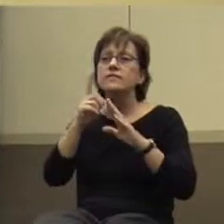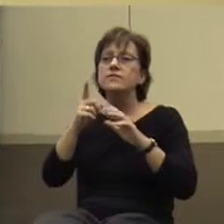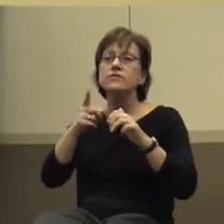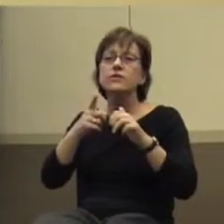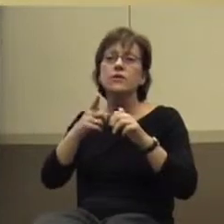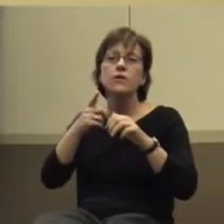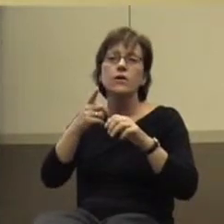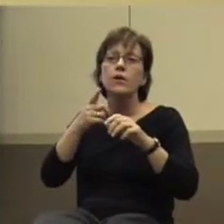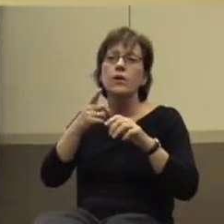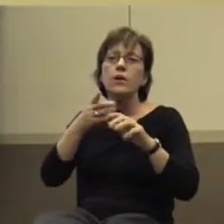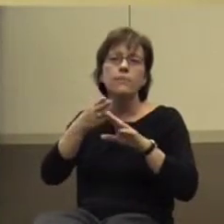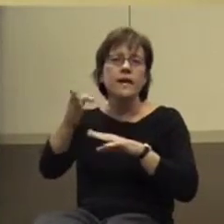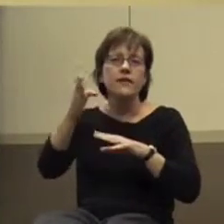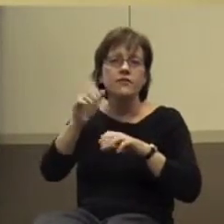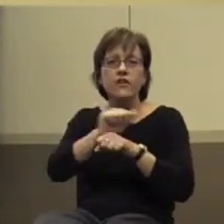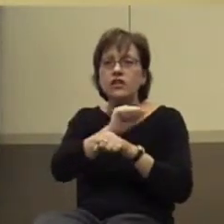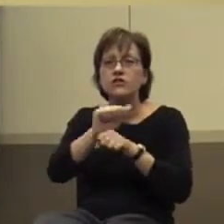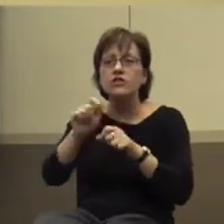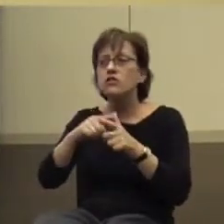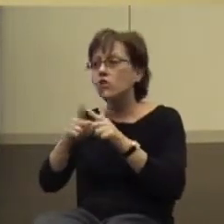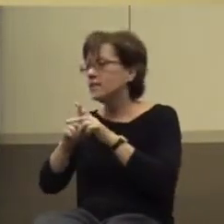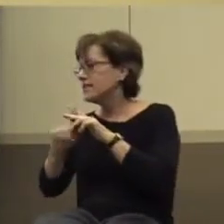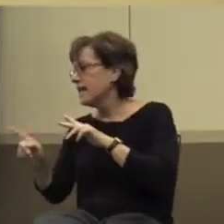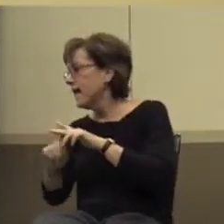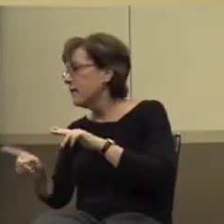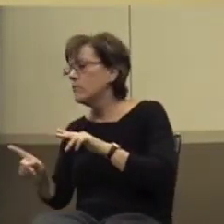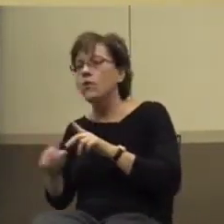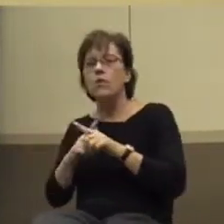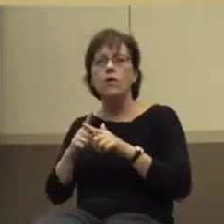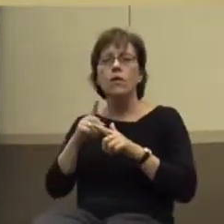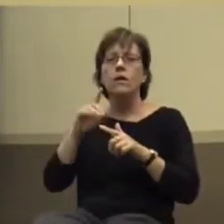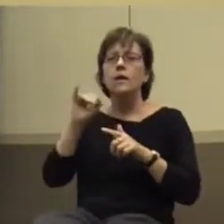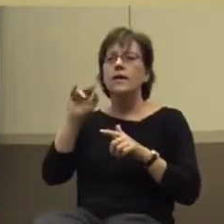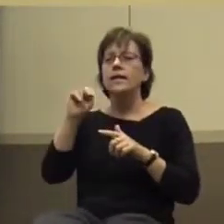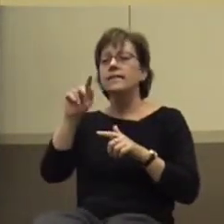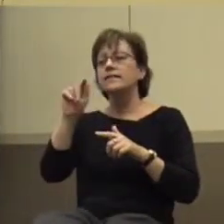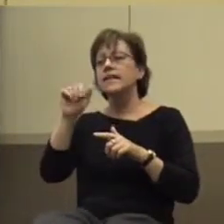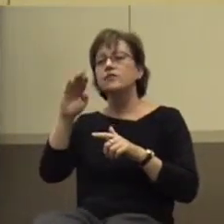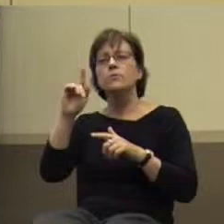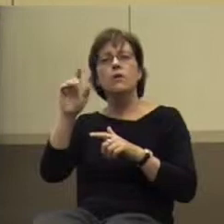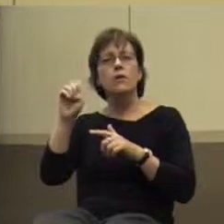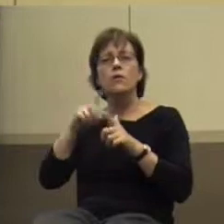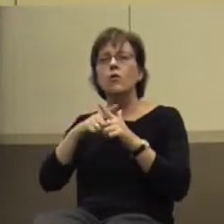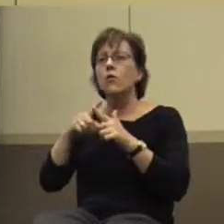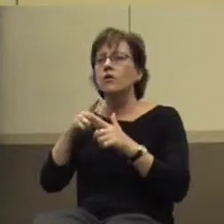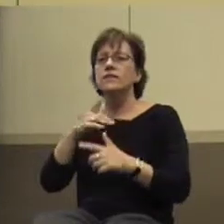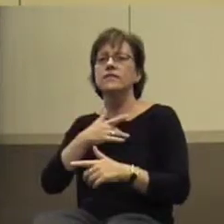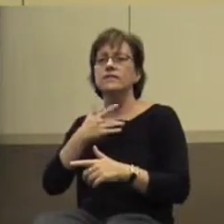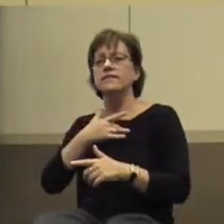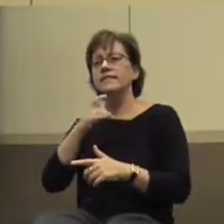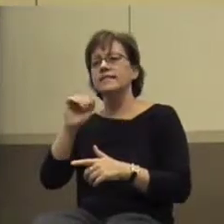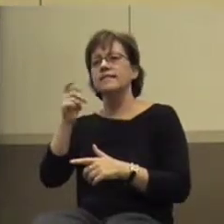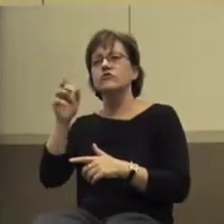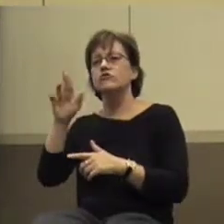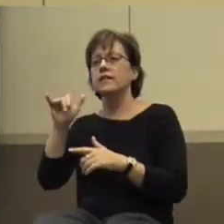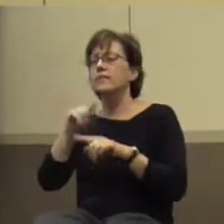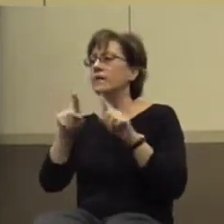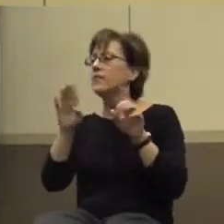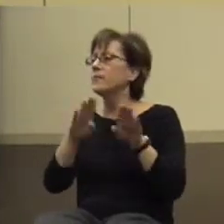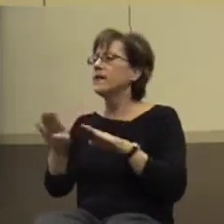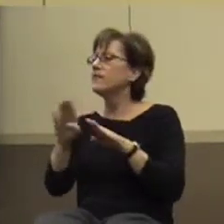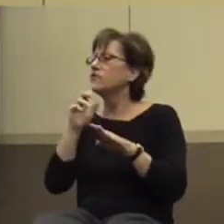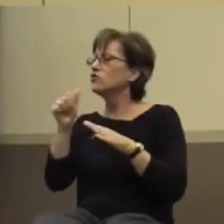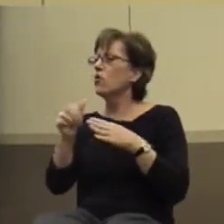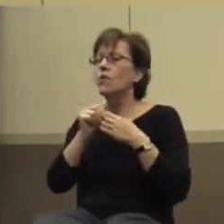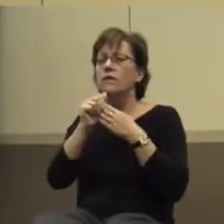or sensory, okay? But the behaviors don't lead your informant, okay? They mix them all